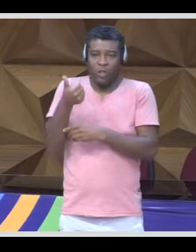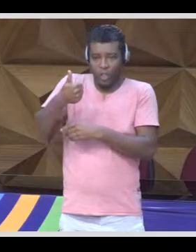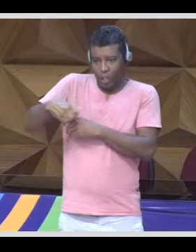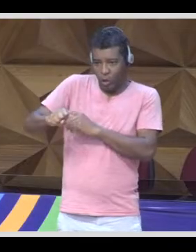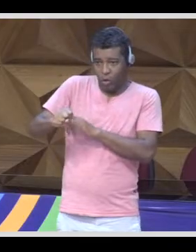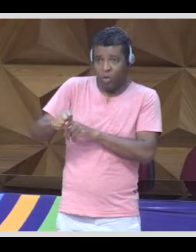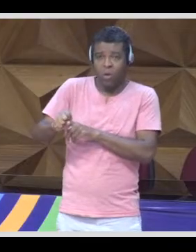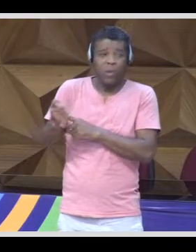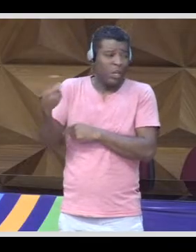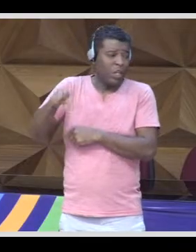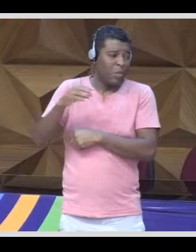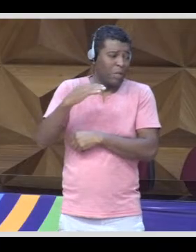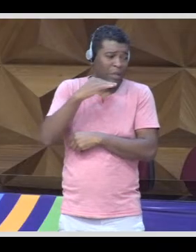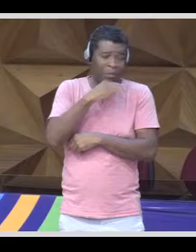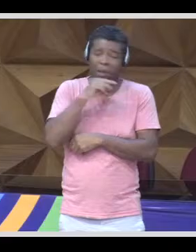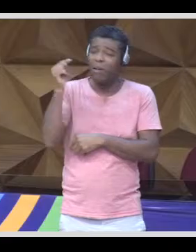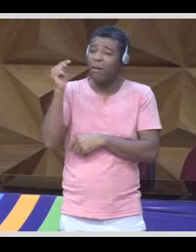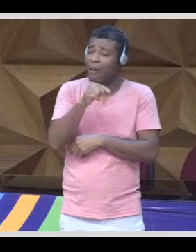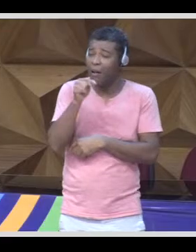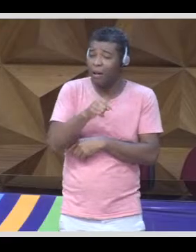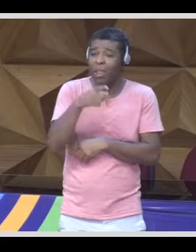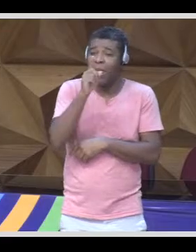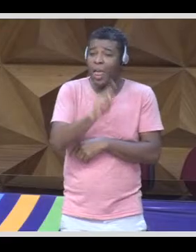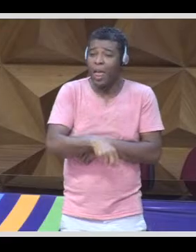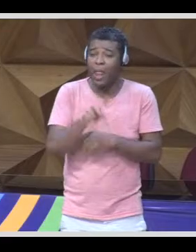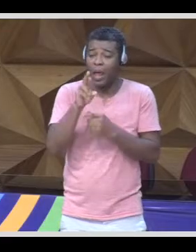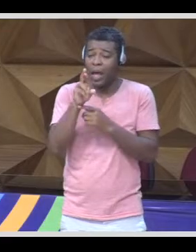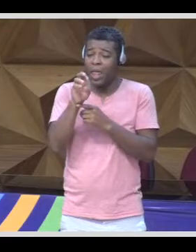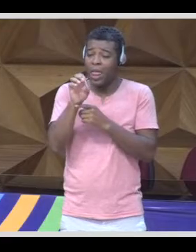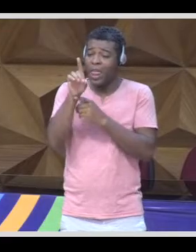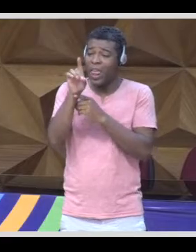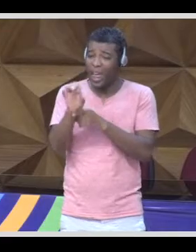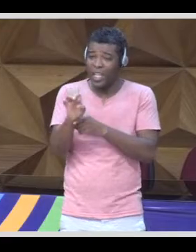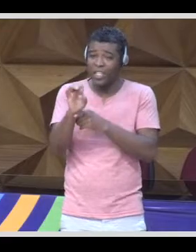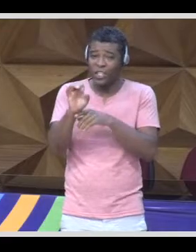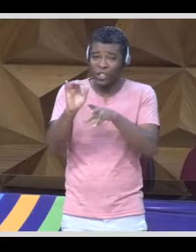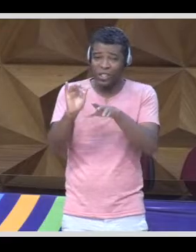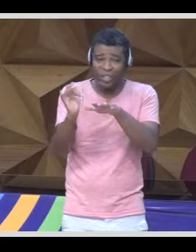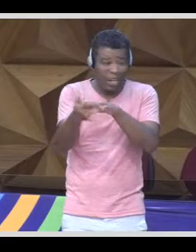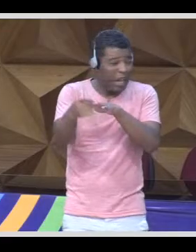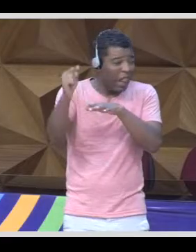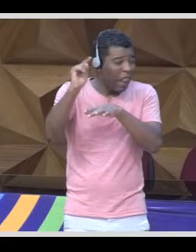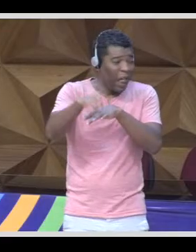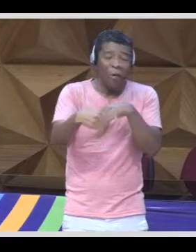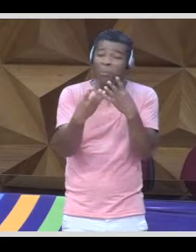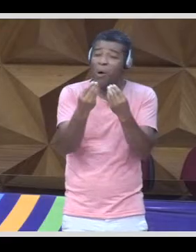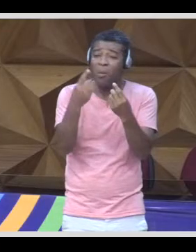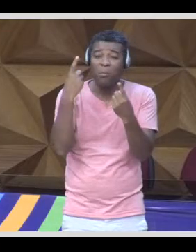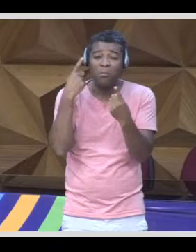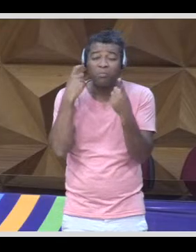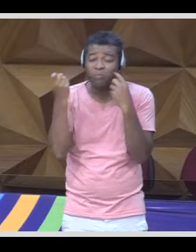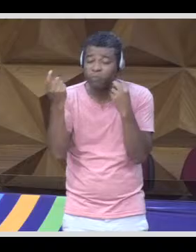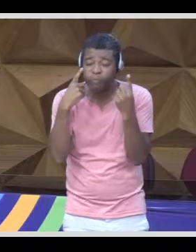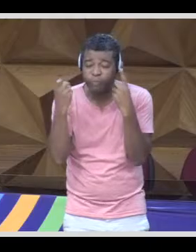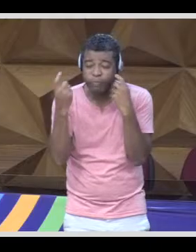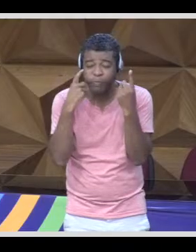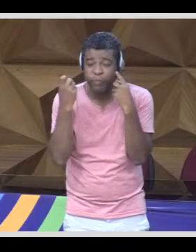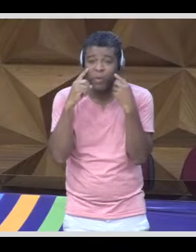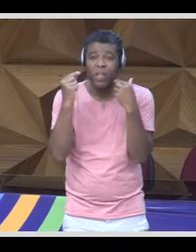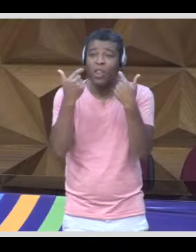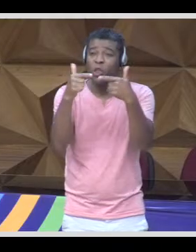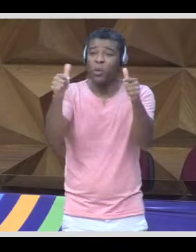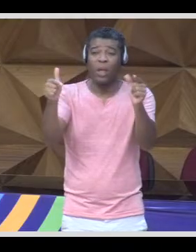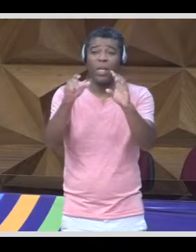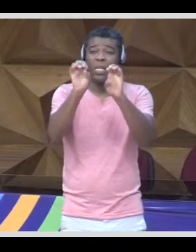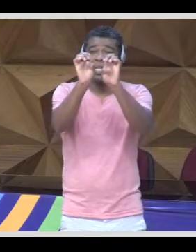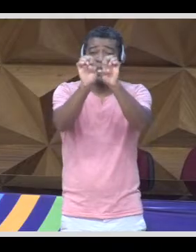network only, and each color here is a different community. There's no community structure. You would expect some groups very